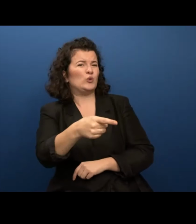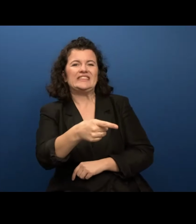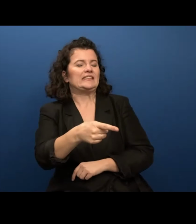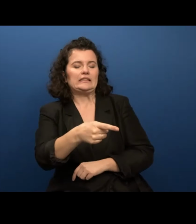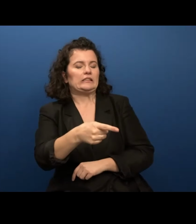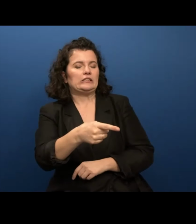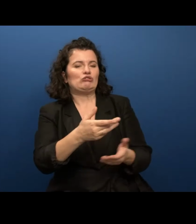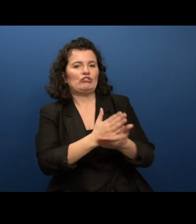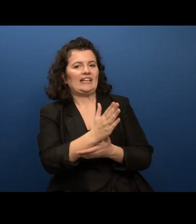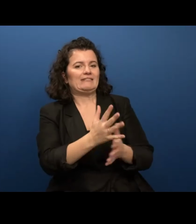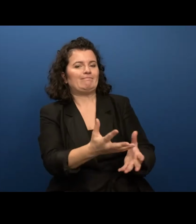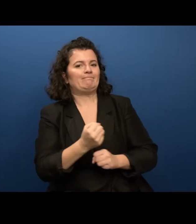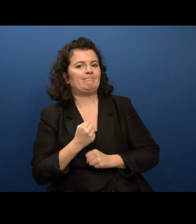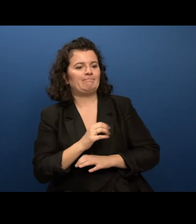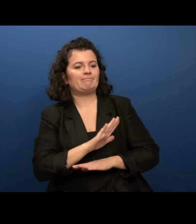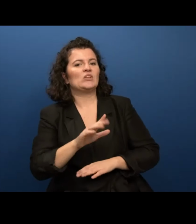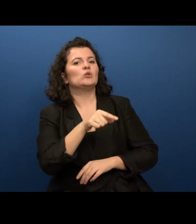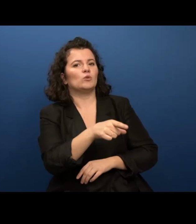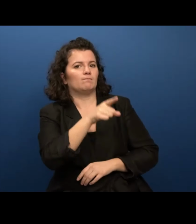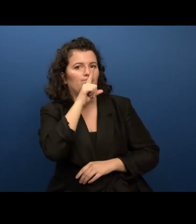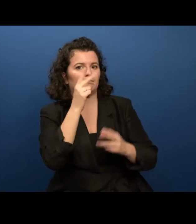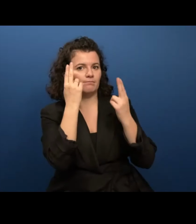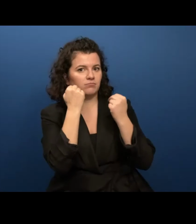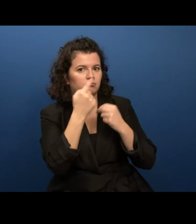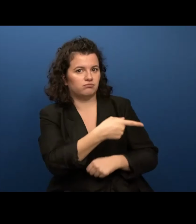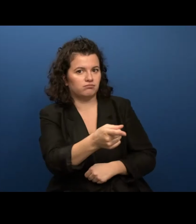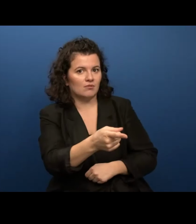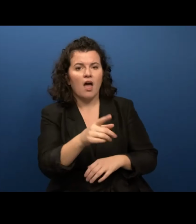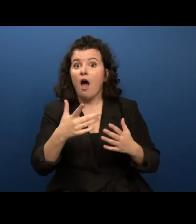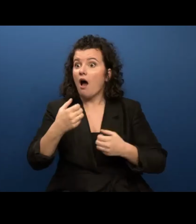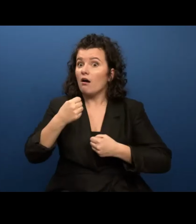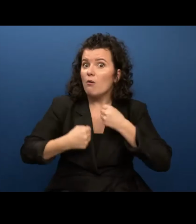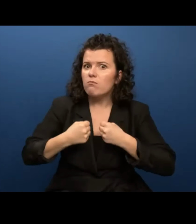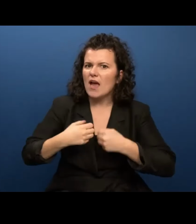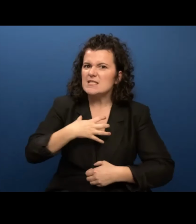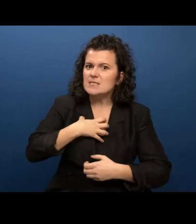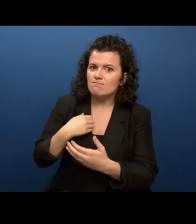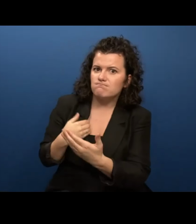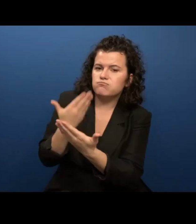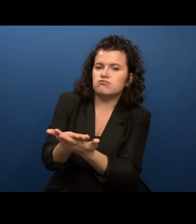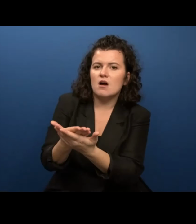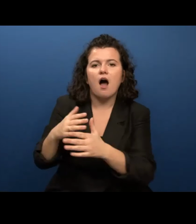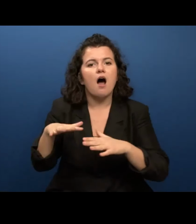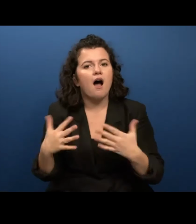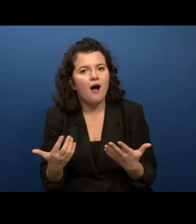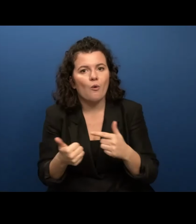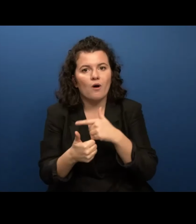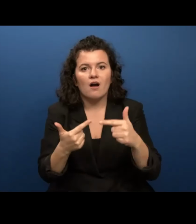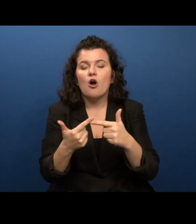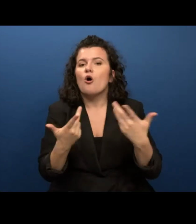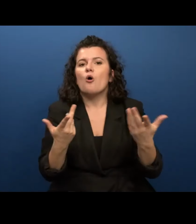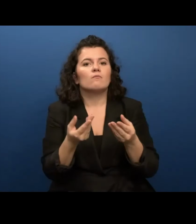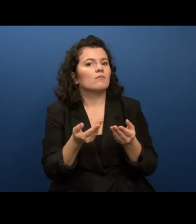is two levels here: the value of the person who's making the complaint, and also the quality of that legal advice and the strength of it in terms